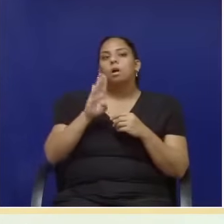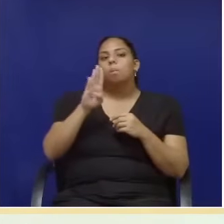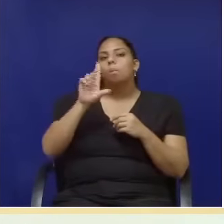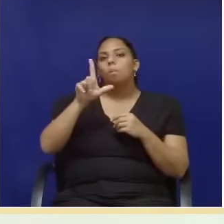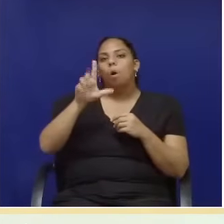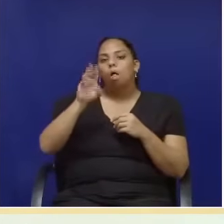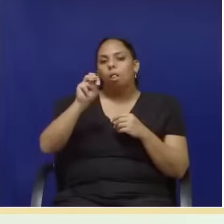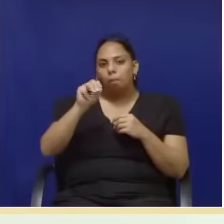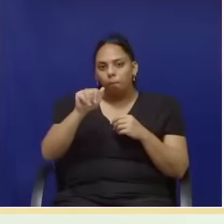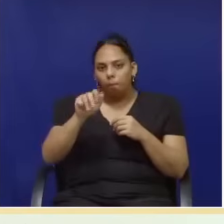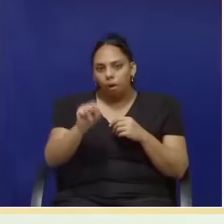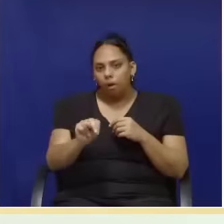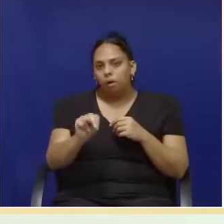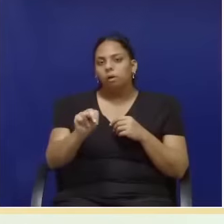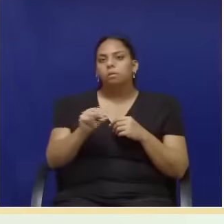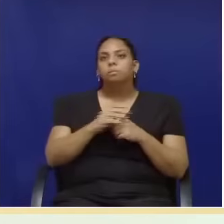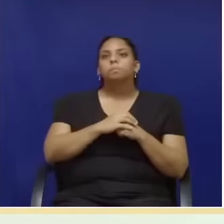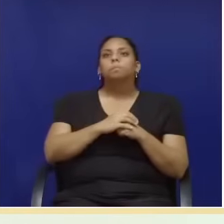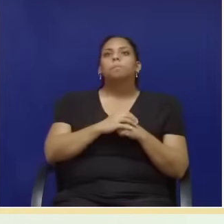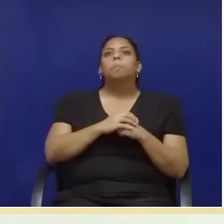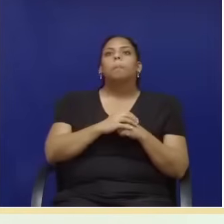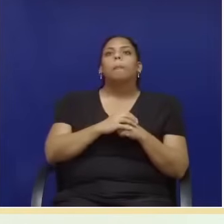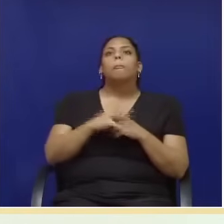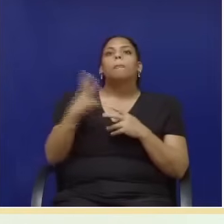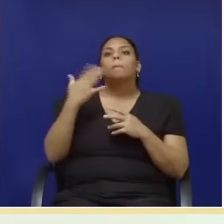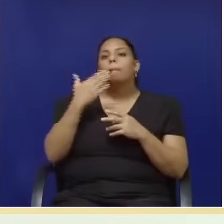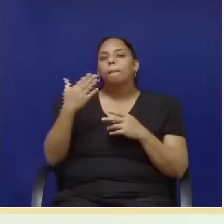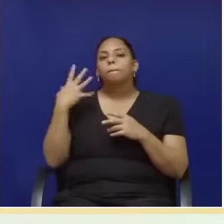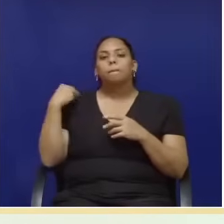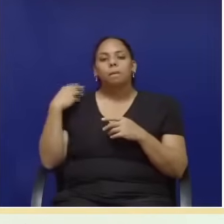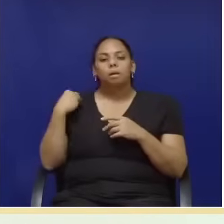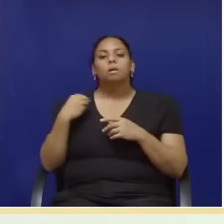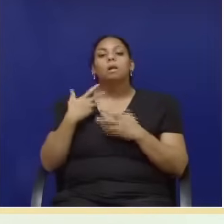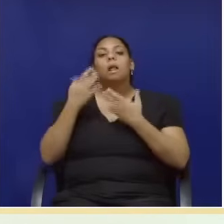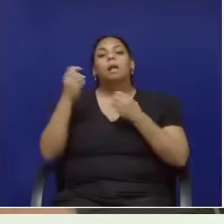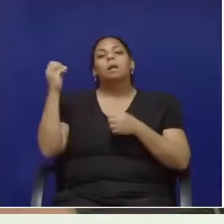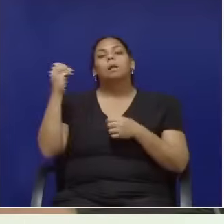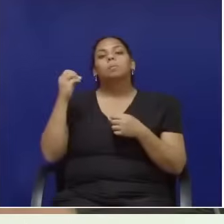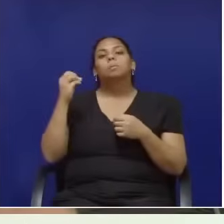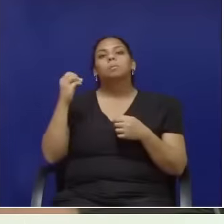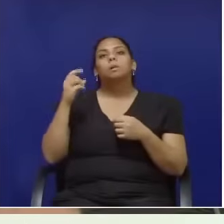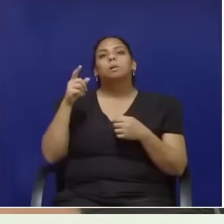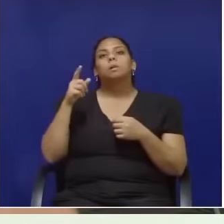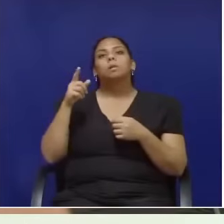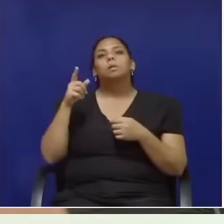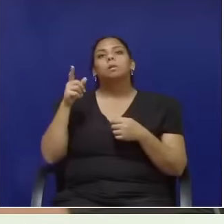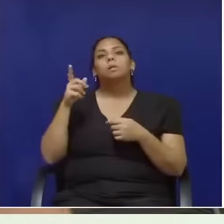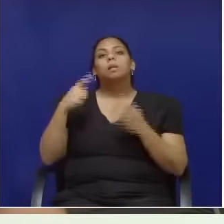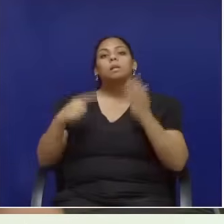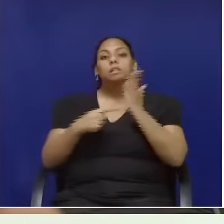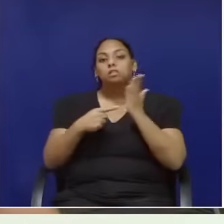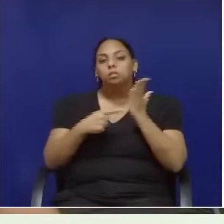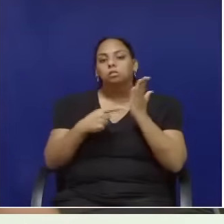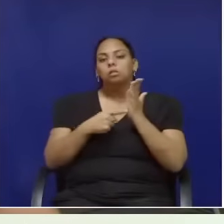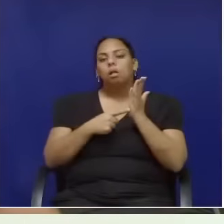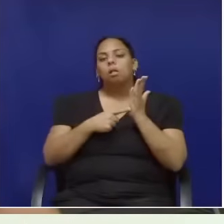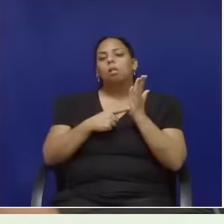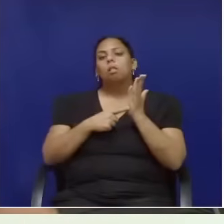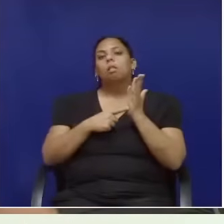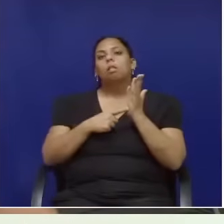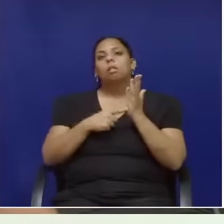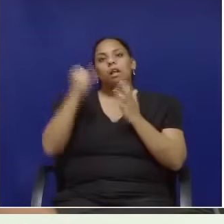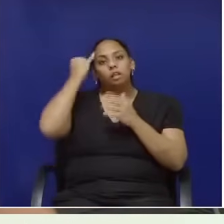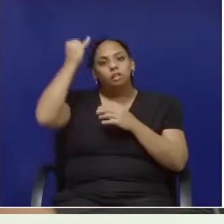Thank you, House Chair. Minister, in light of the department's ongoing digital modernization initiatives for